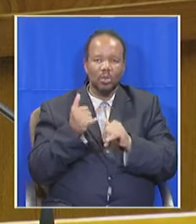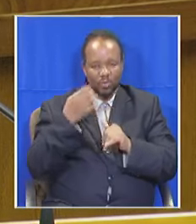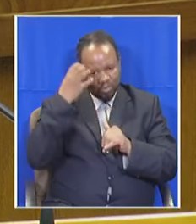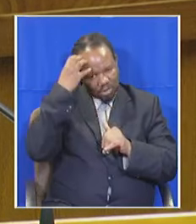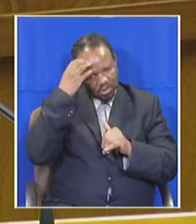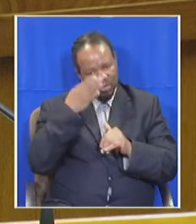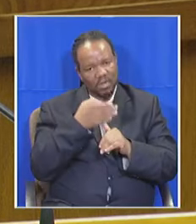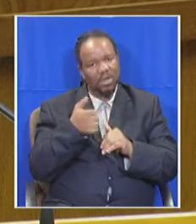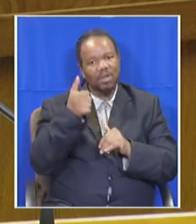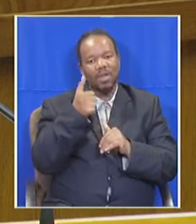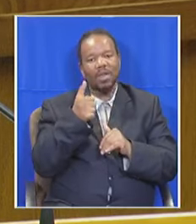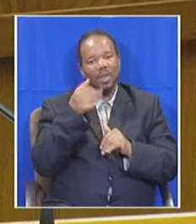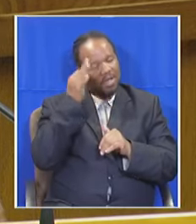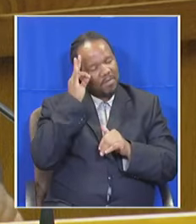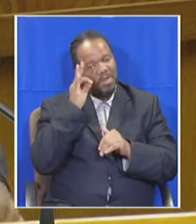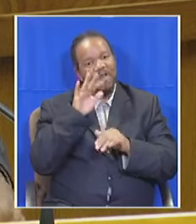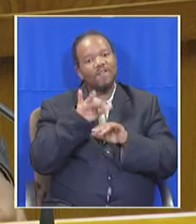Governance Framework Bill,